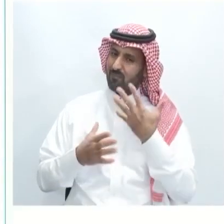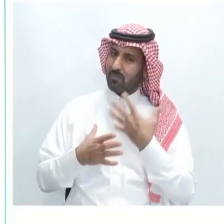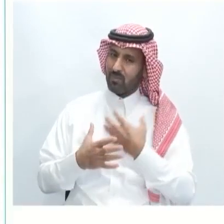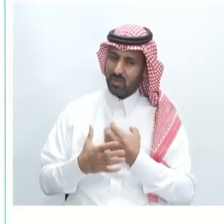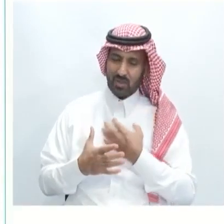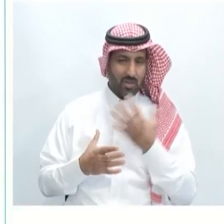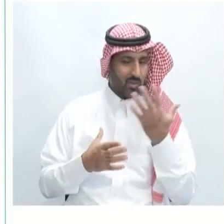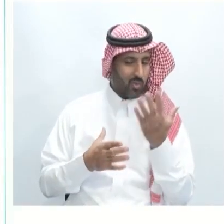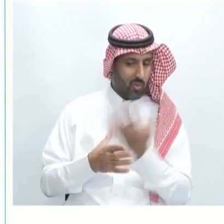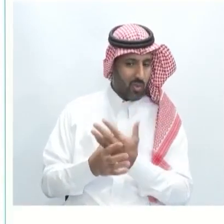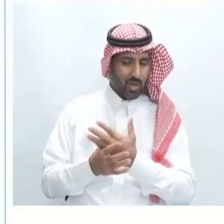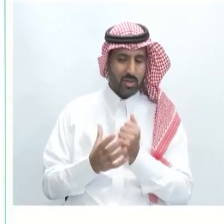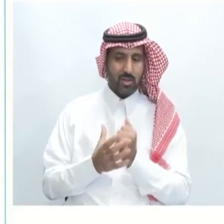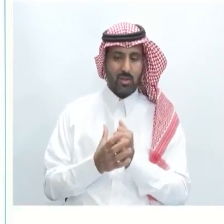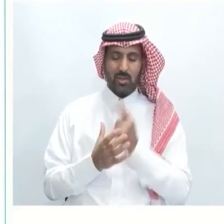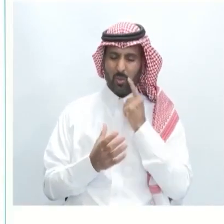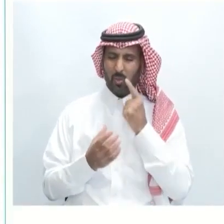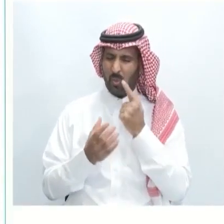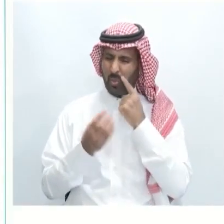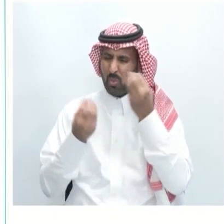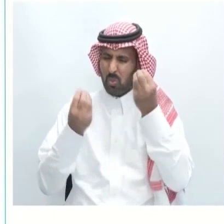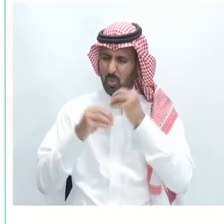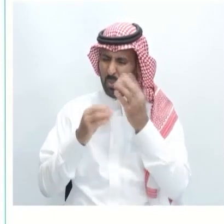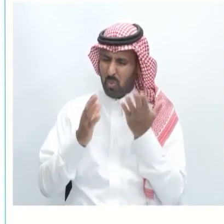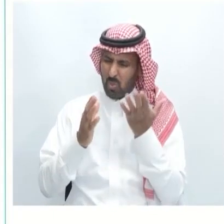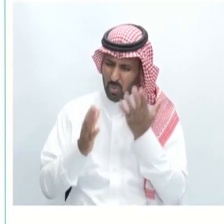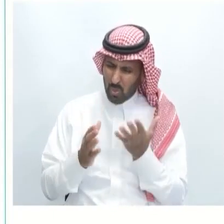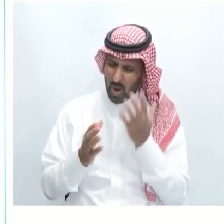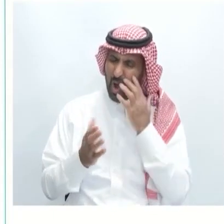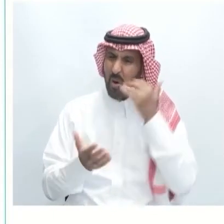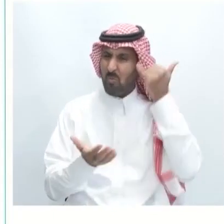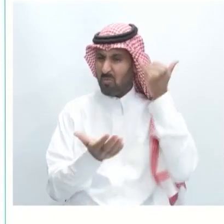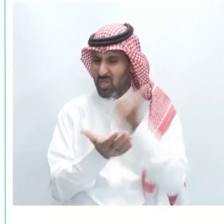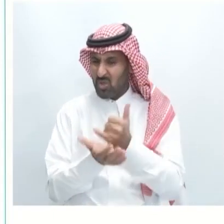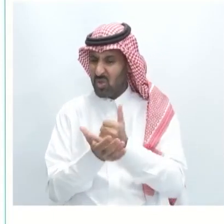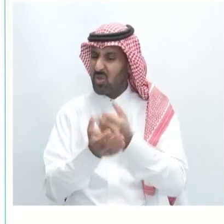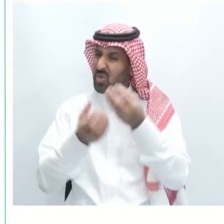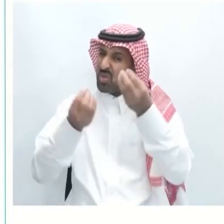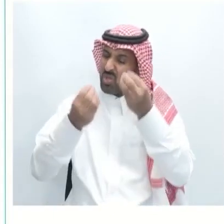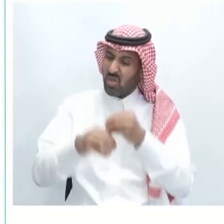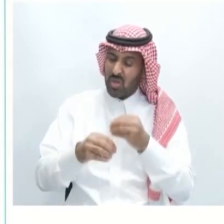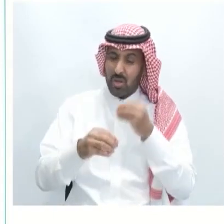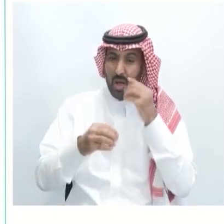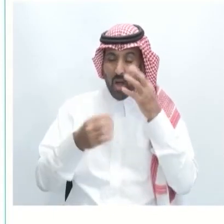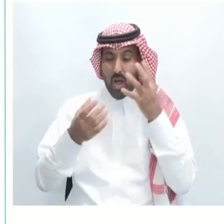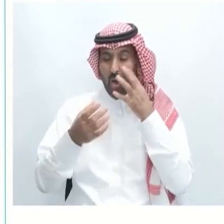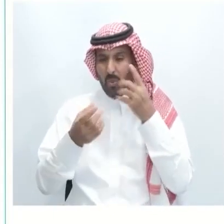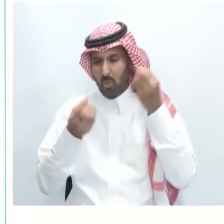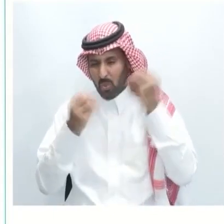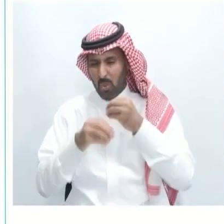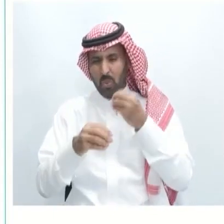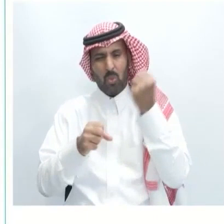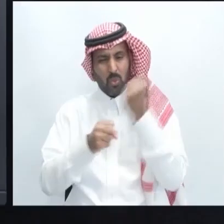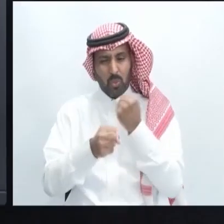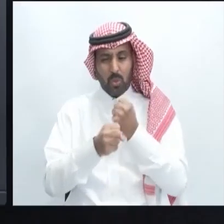Because, yes, because of the high stress and great responsibility. Because it's a high stress job,